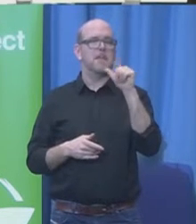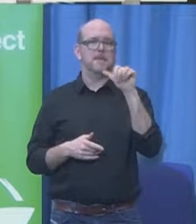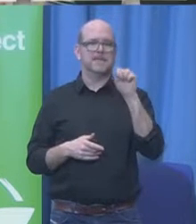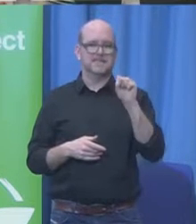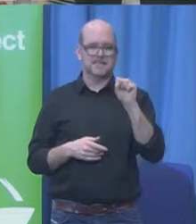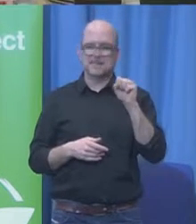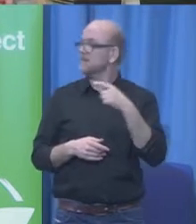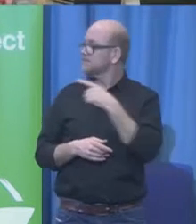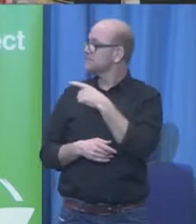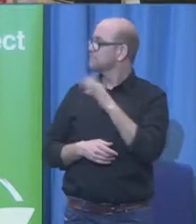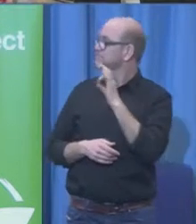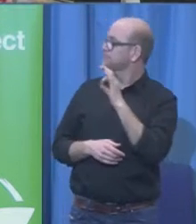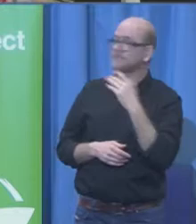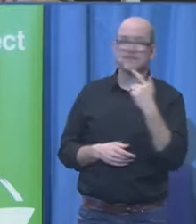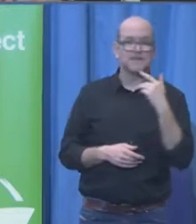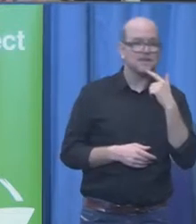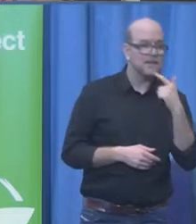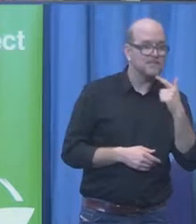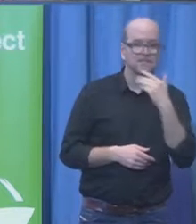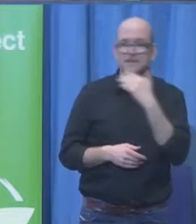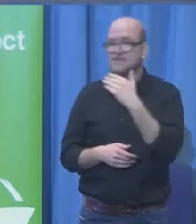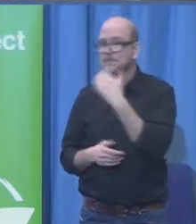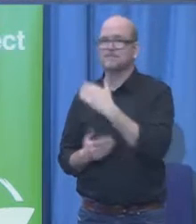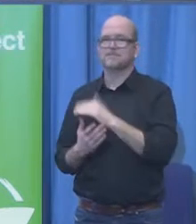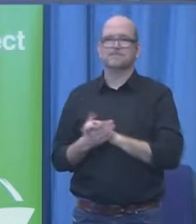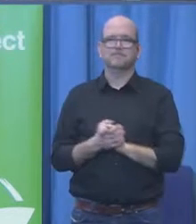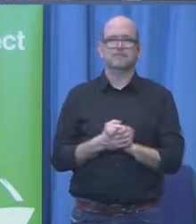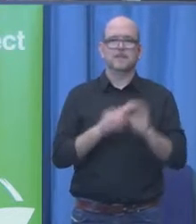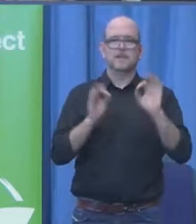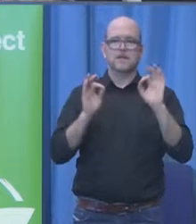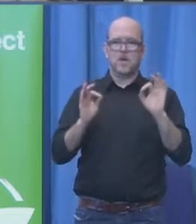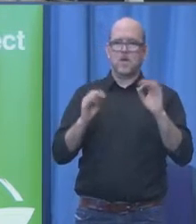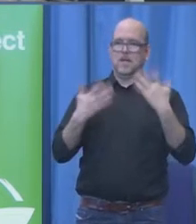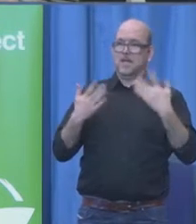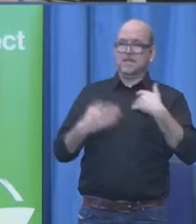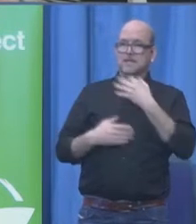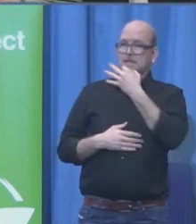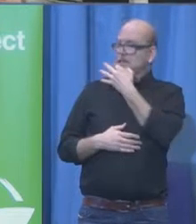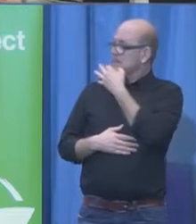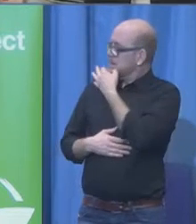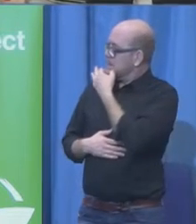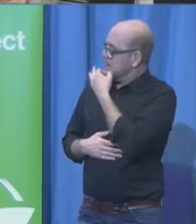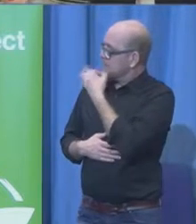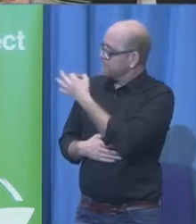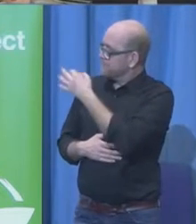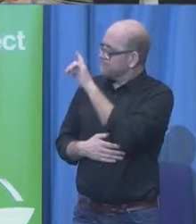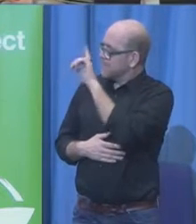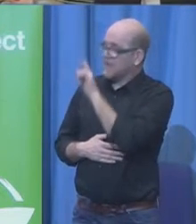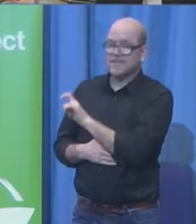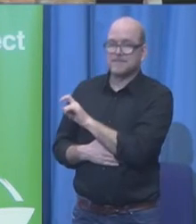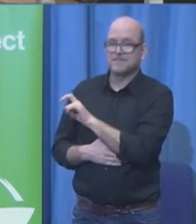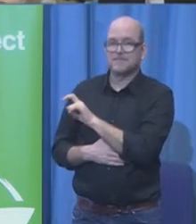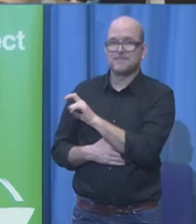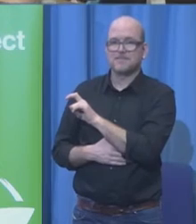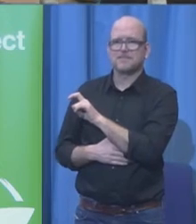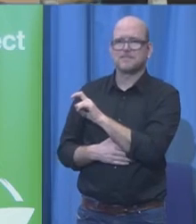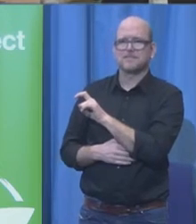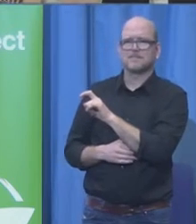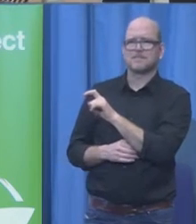with a question directed to both Mr. Conway and